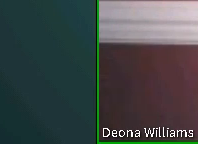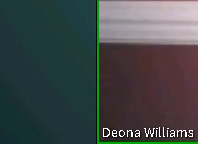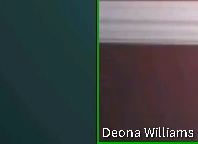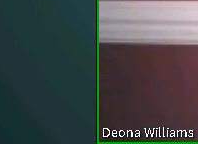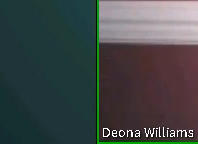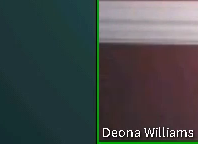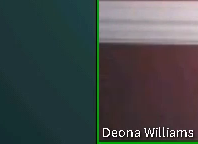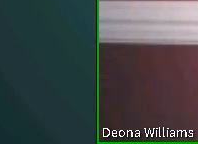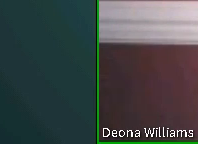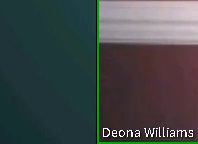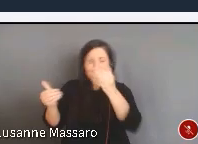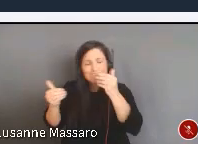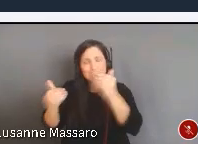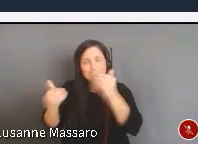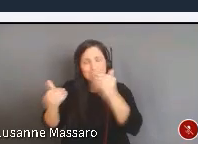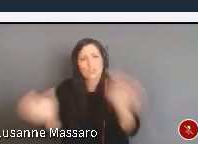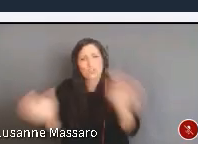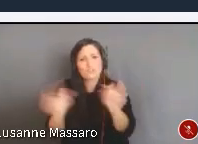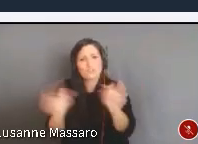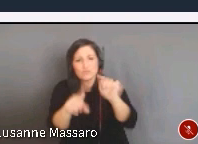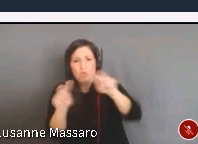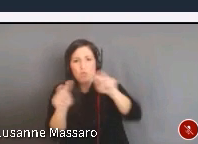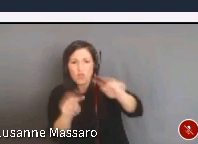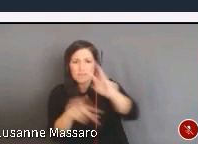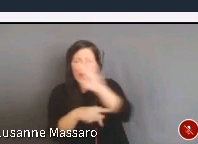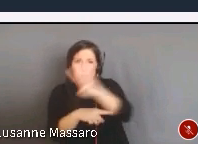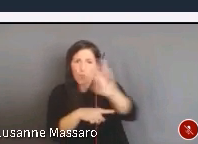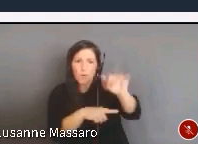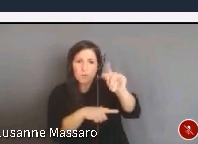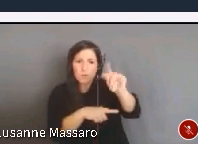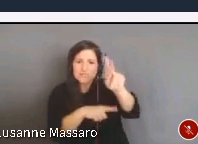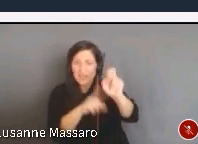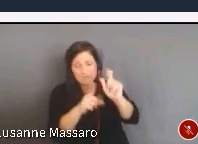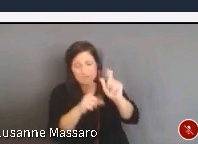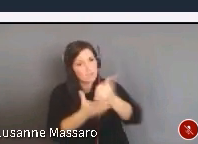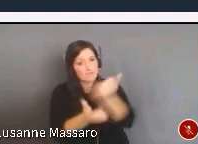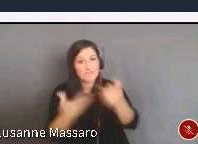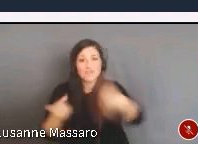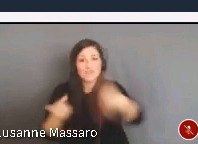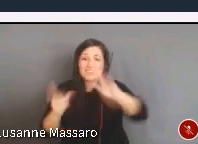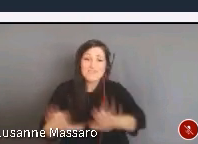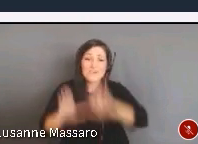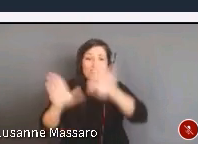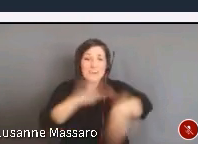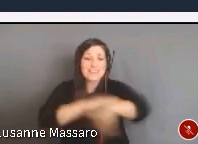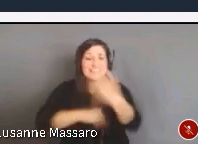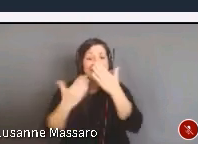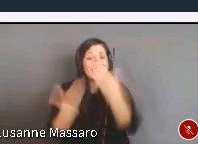you again to go to that website and you should be good to go from there. You guys have a great rest of your day